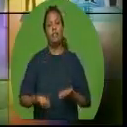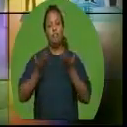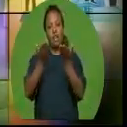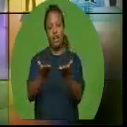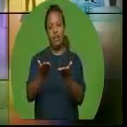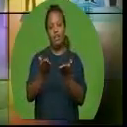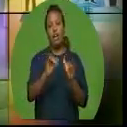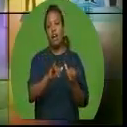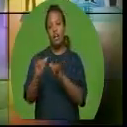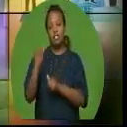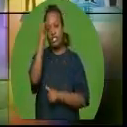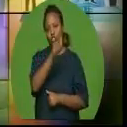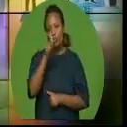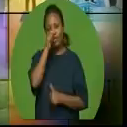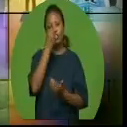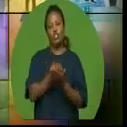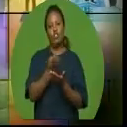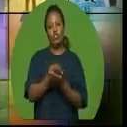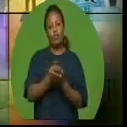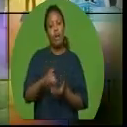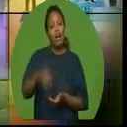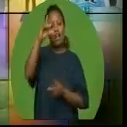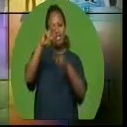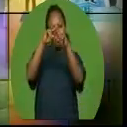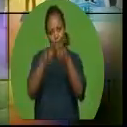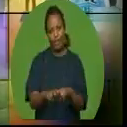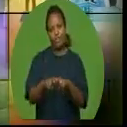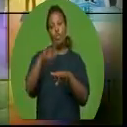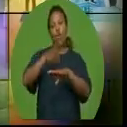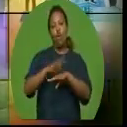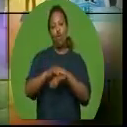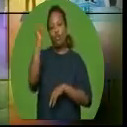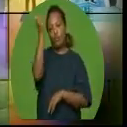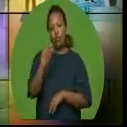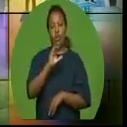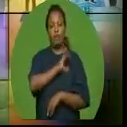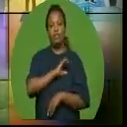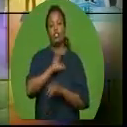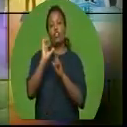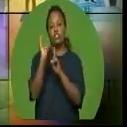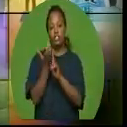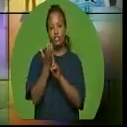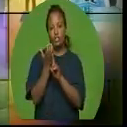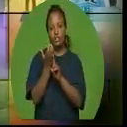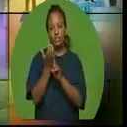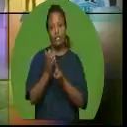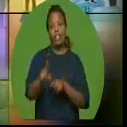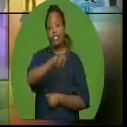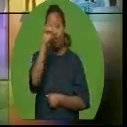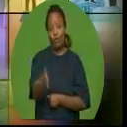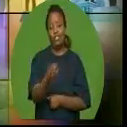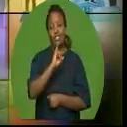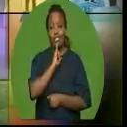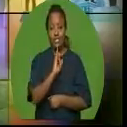aggregate supply, as Ethiopia's economy is highly dependent on climatic conditions.